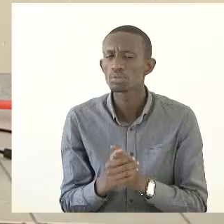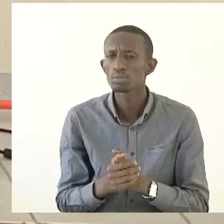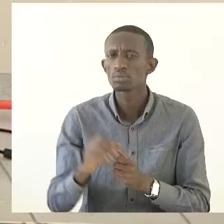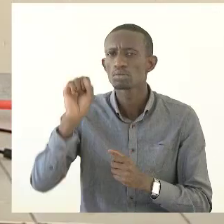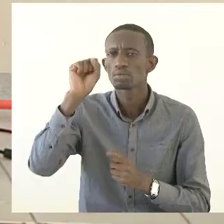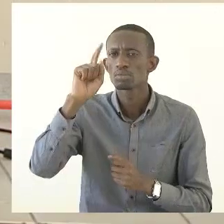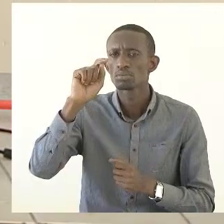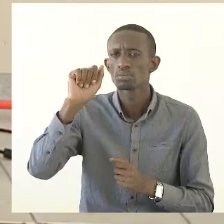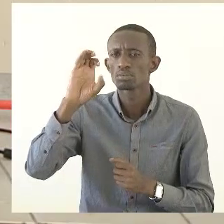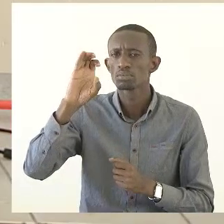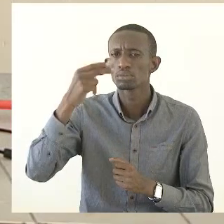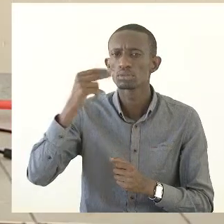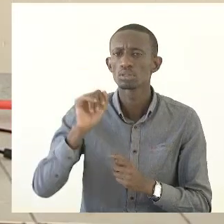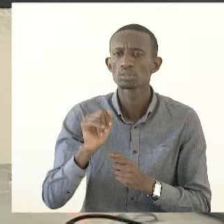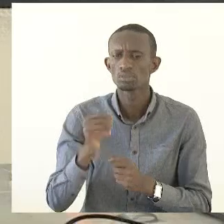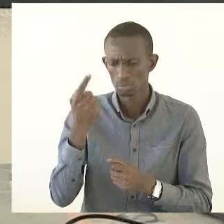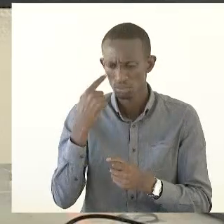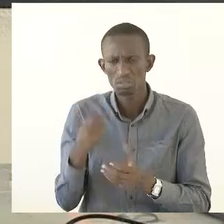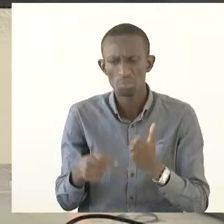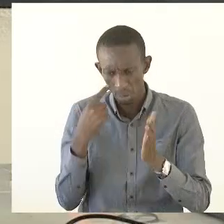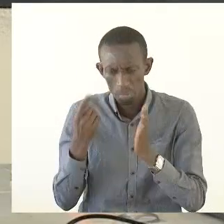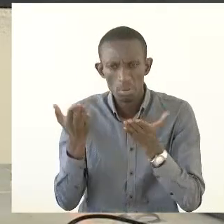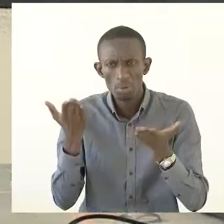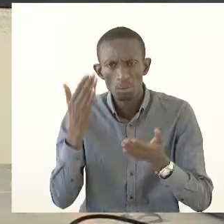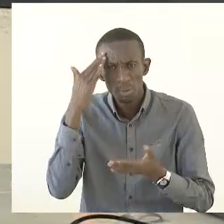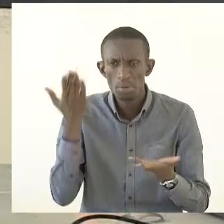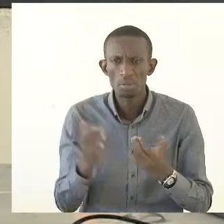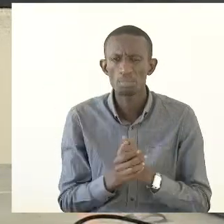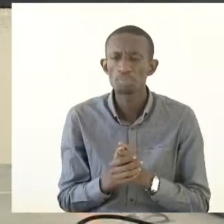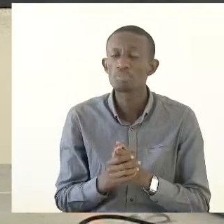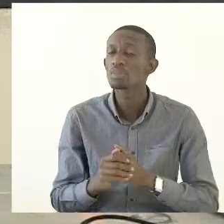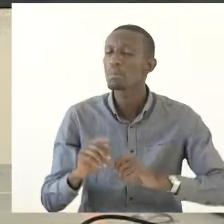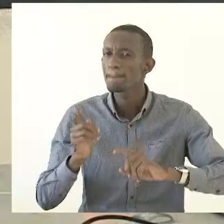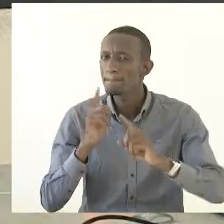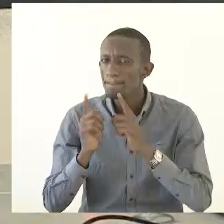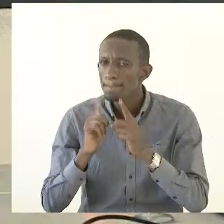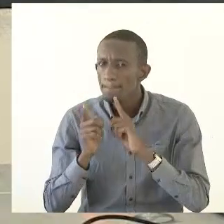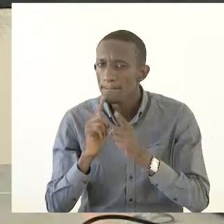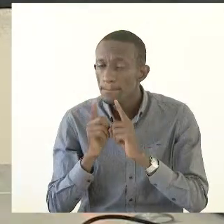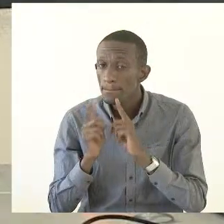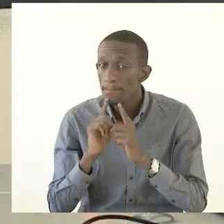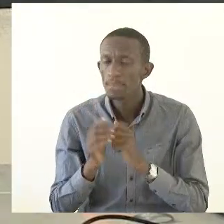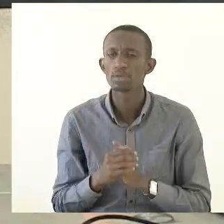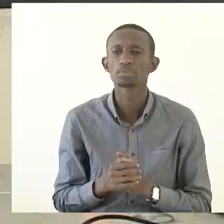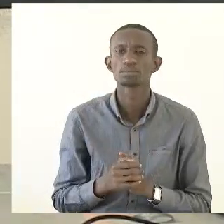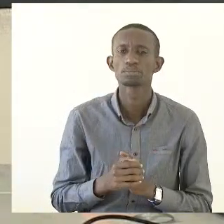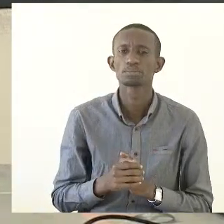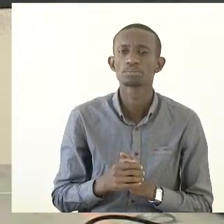what confirms the food contains starch? The color of iodine, which is brown in